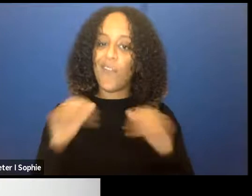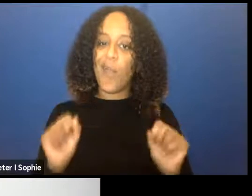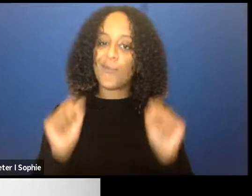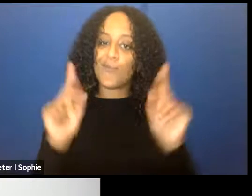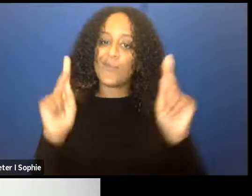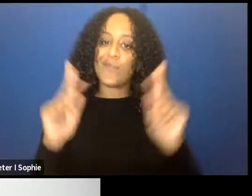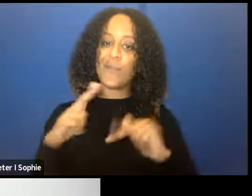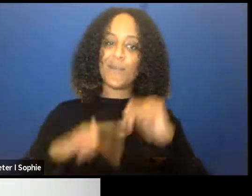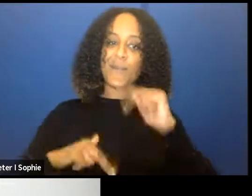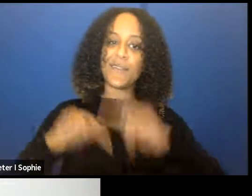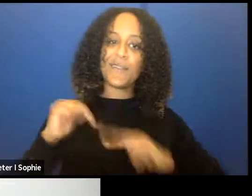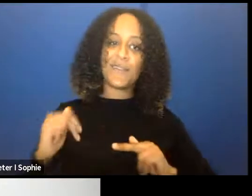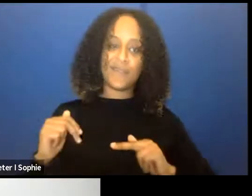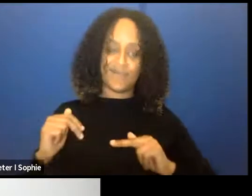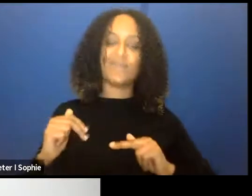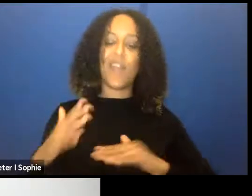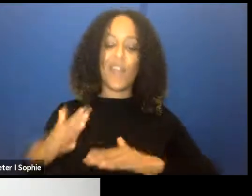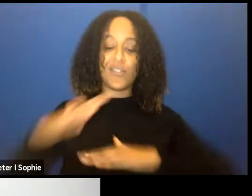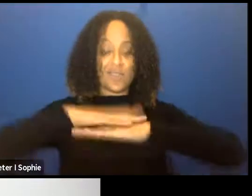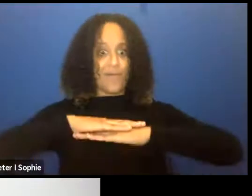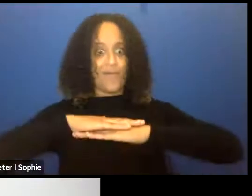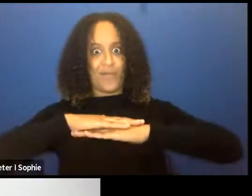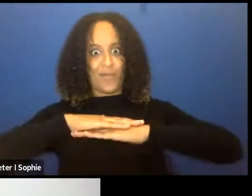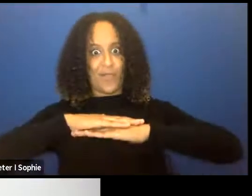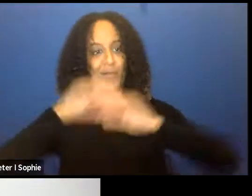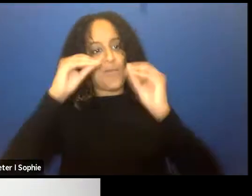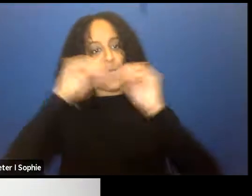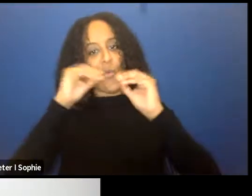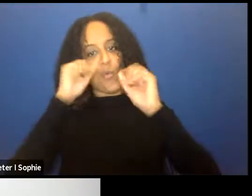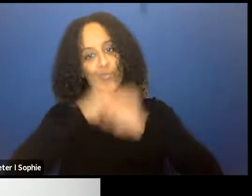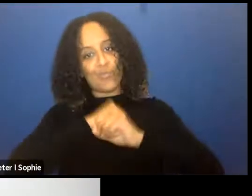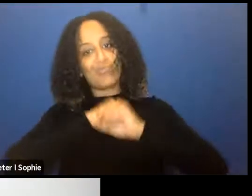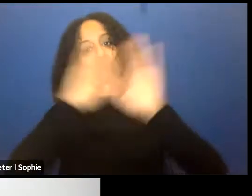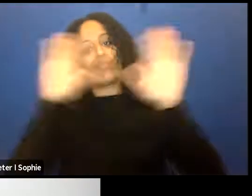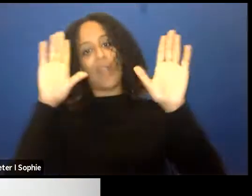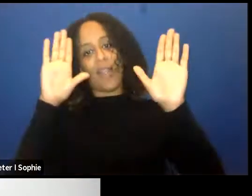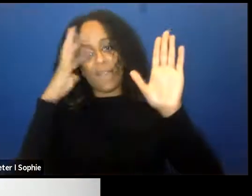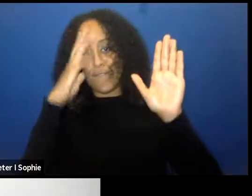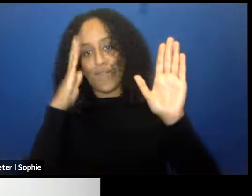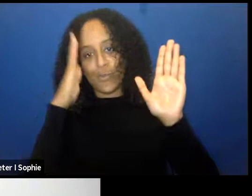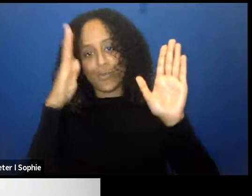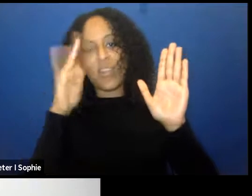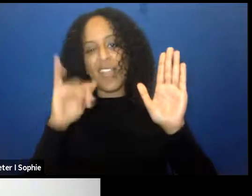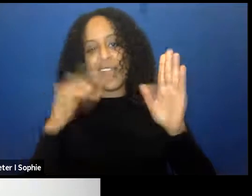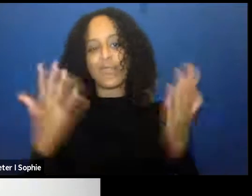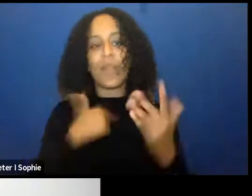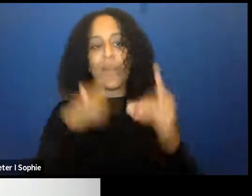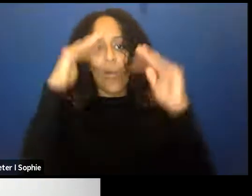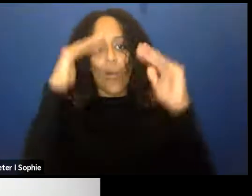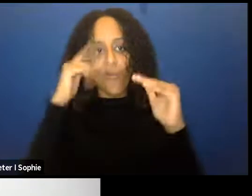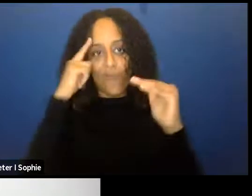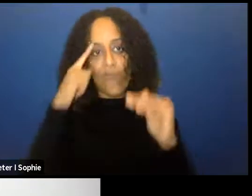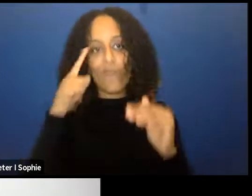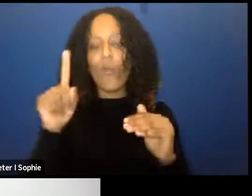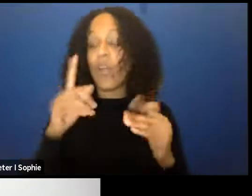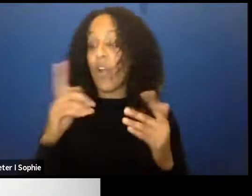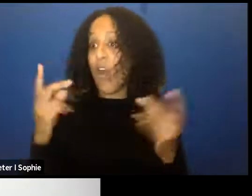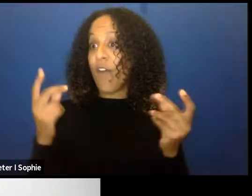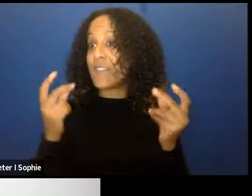on top of that a much brighter future. And that is what I am hopeful for. I don't think that all of a